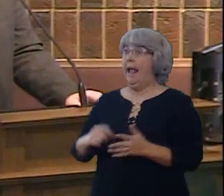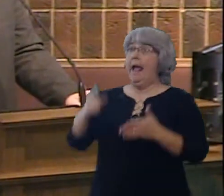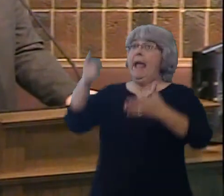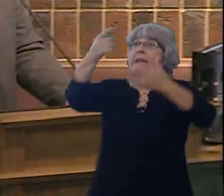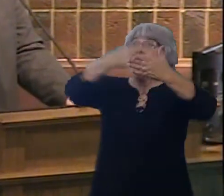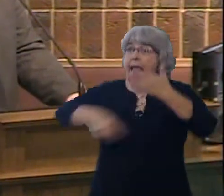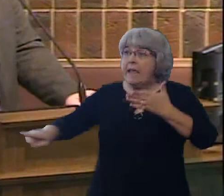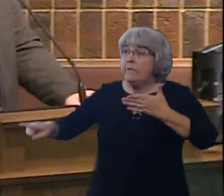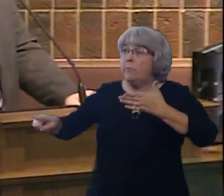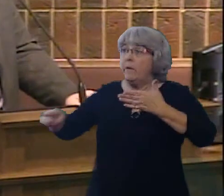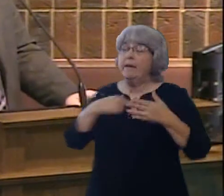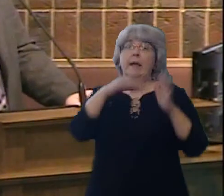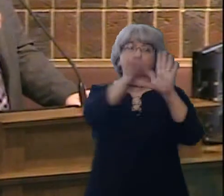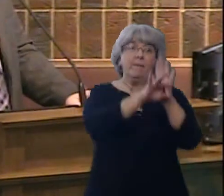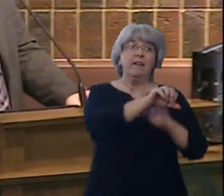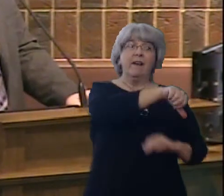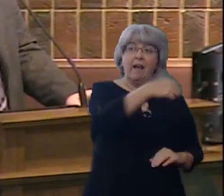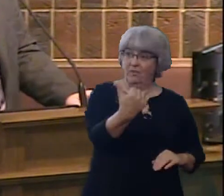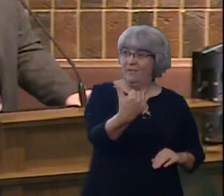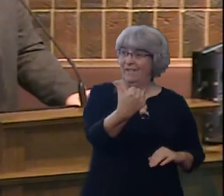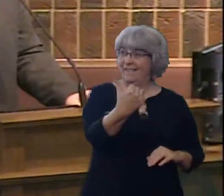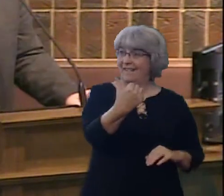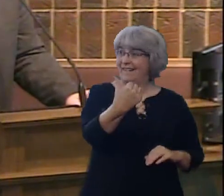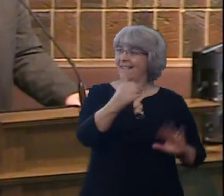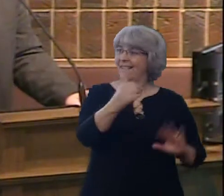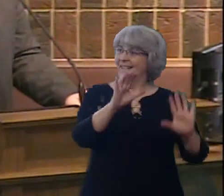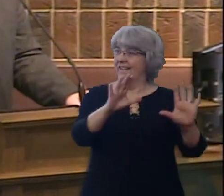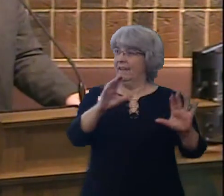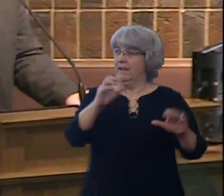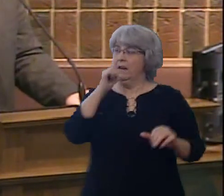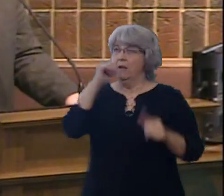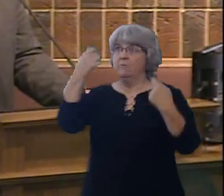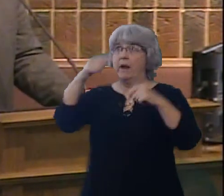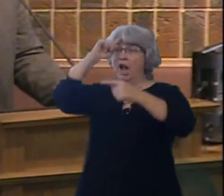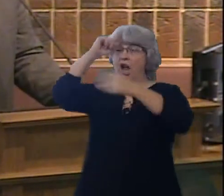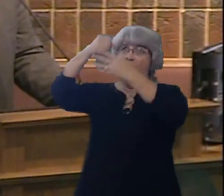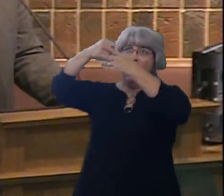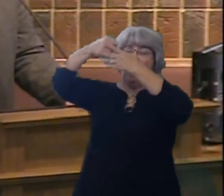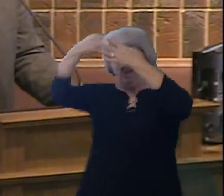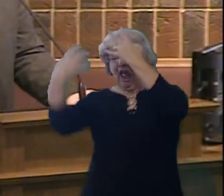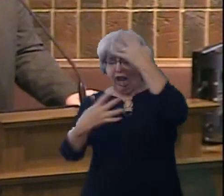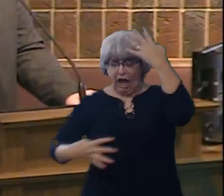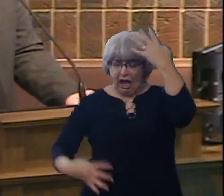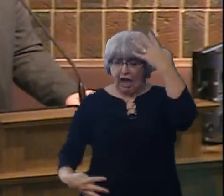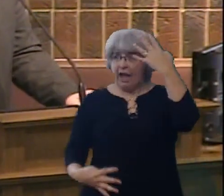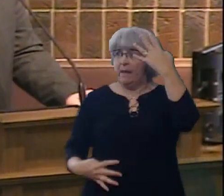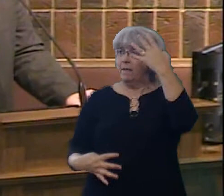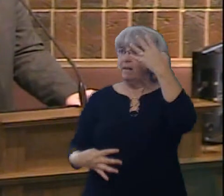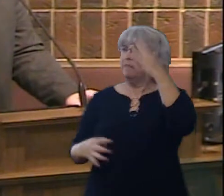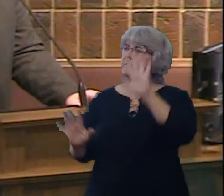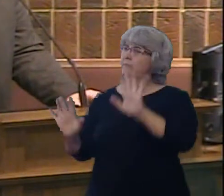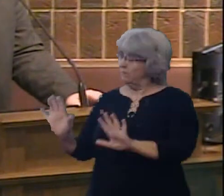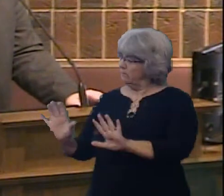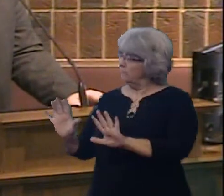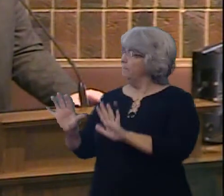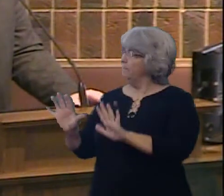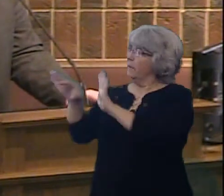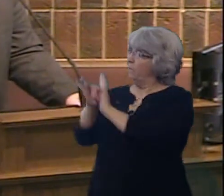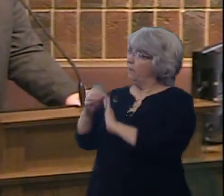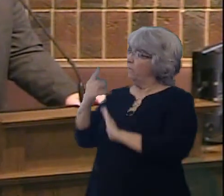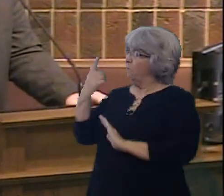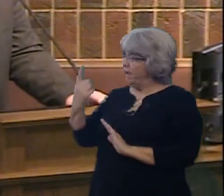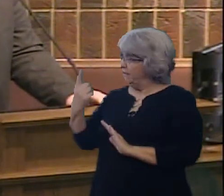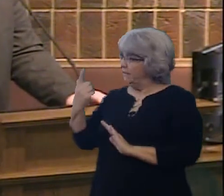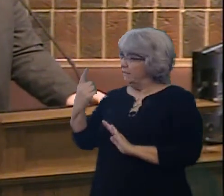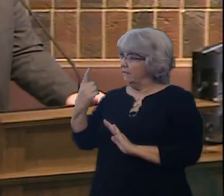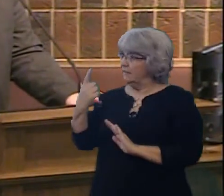week, I'm just going to take this baby step. I'm just going to try to get better in this one way. Whether we have a strong